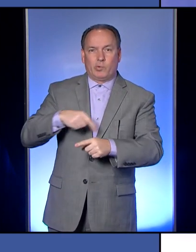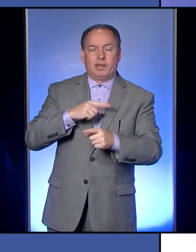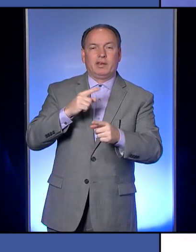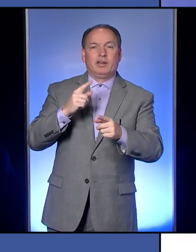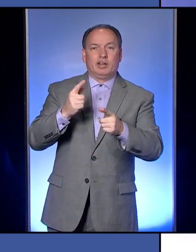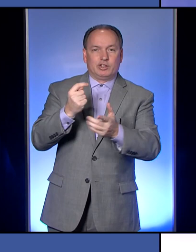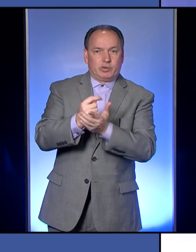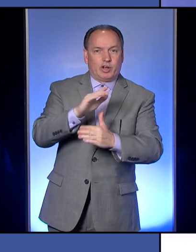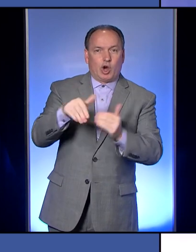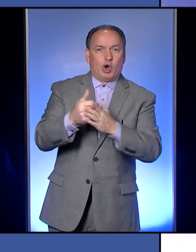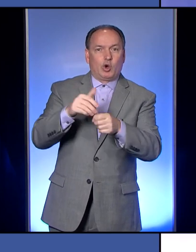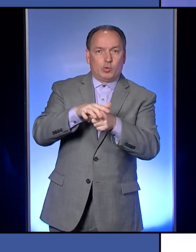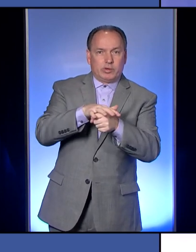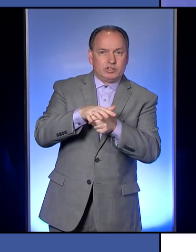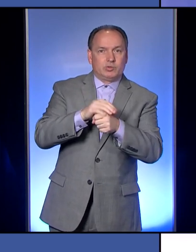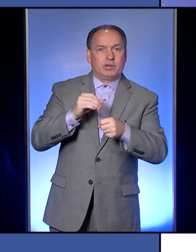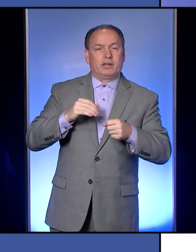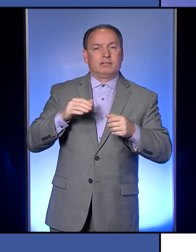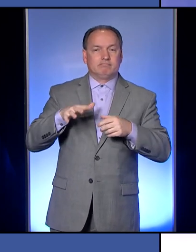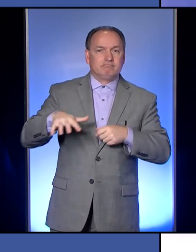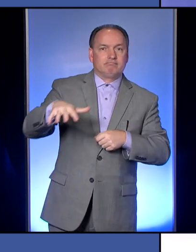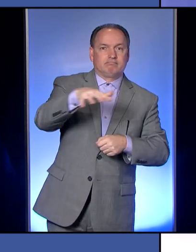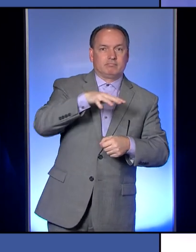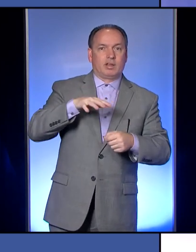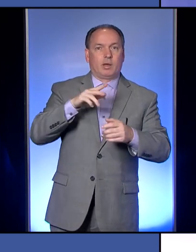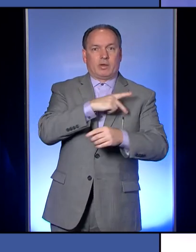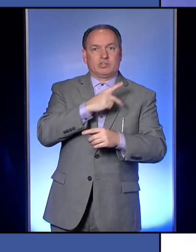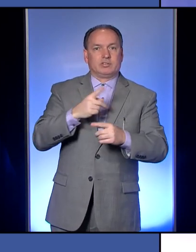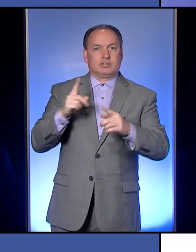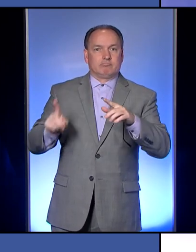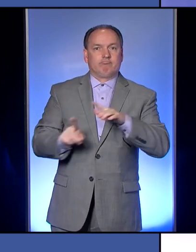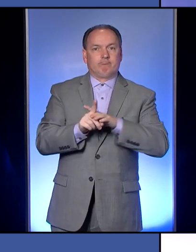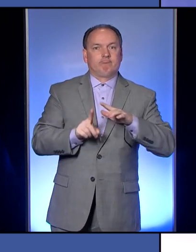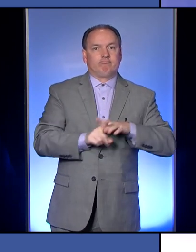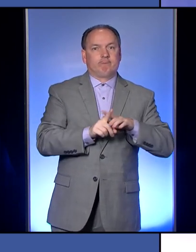local patients as they come. All right. Thank you.